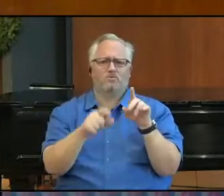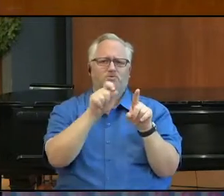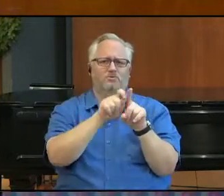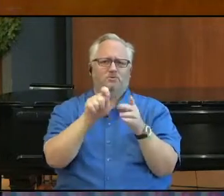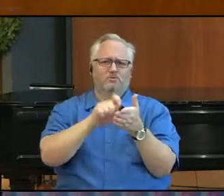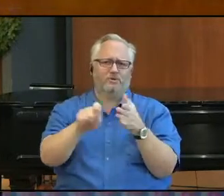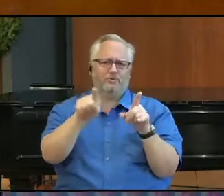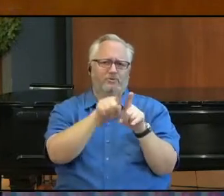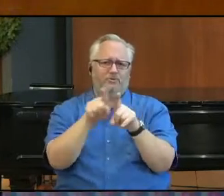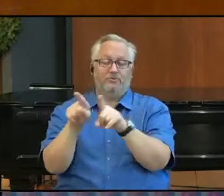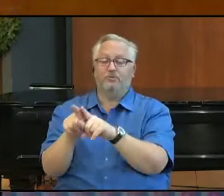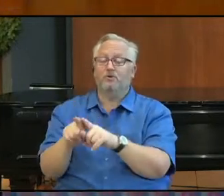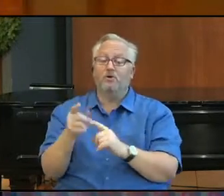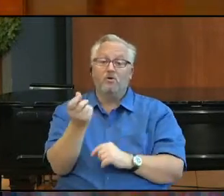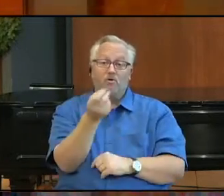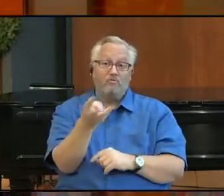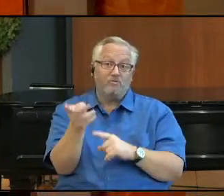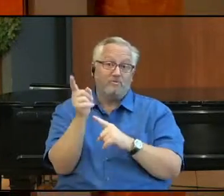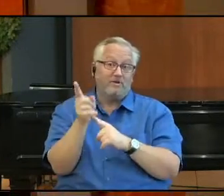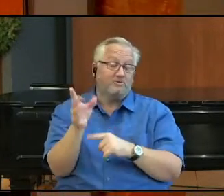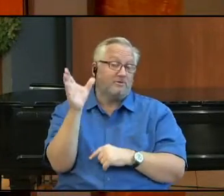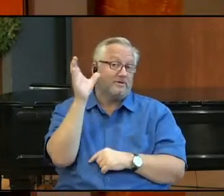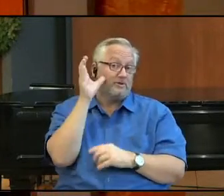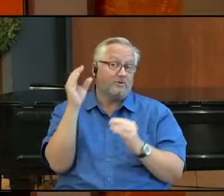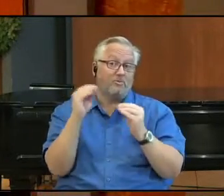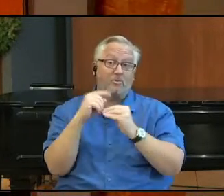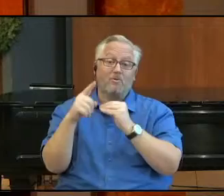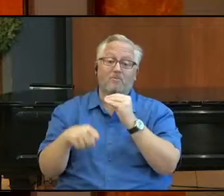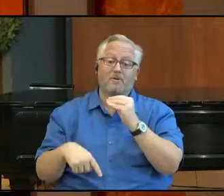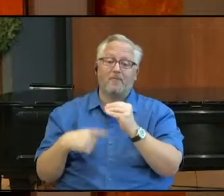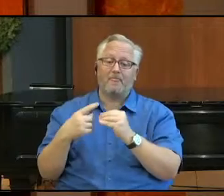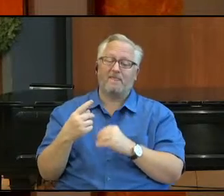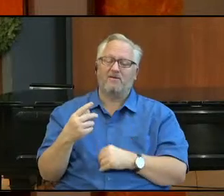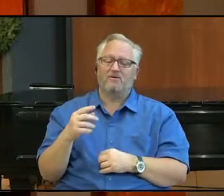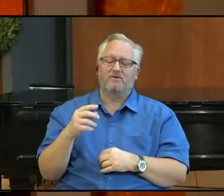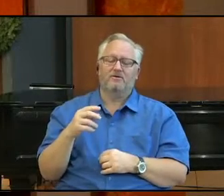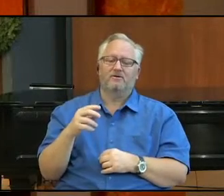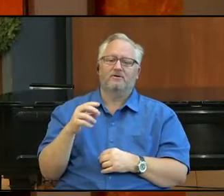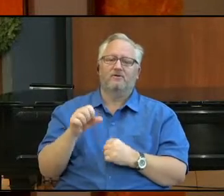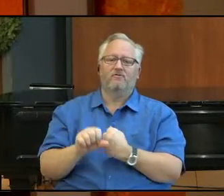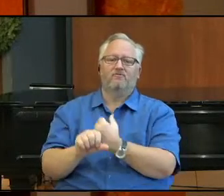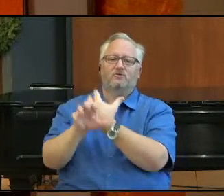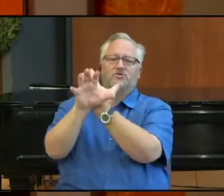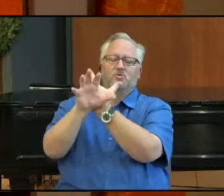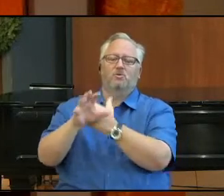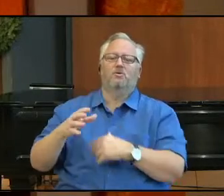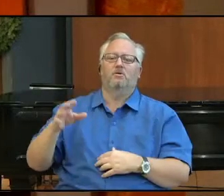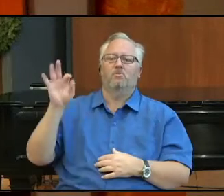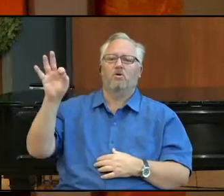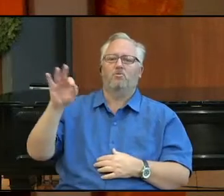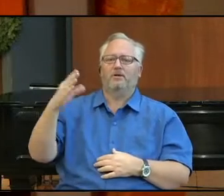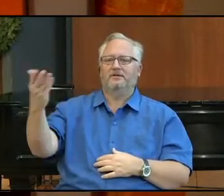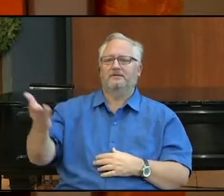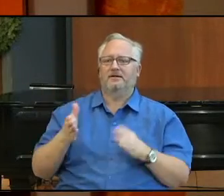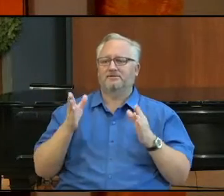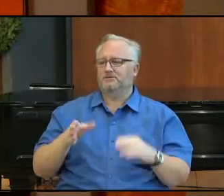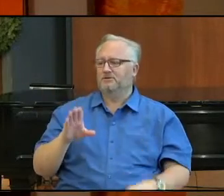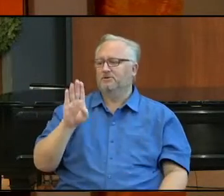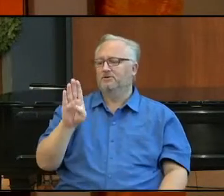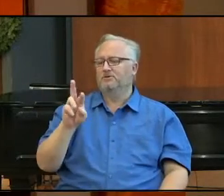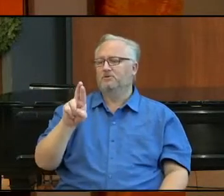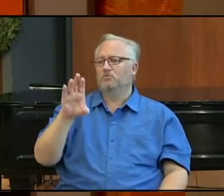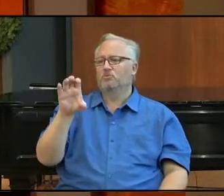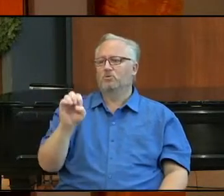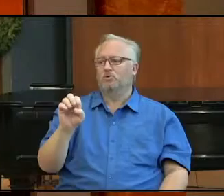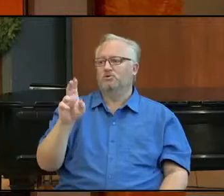Also, you will hear more in a few minutes about our virtual pulpit guest today, Bruce Knox. You're invited to chat with him